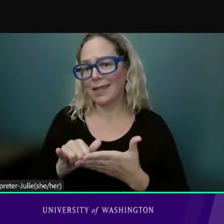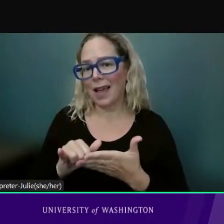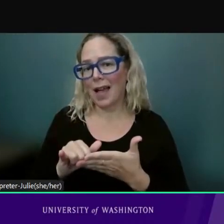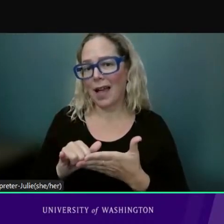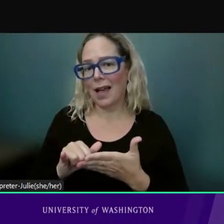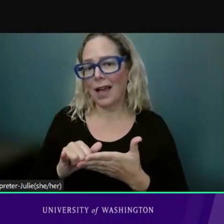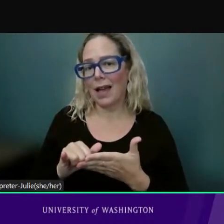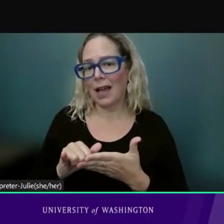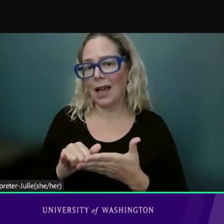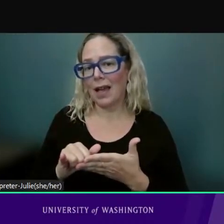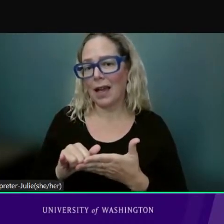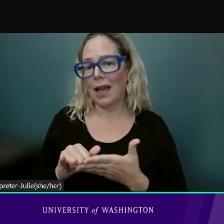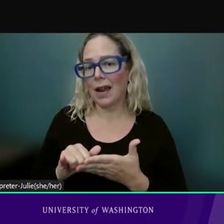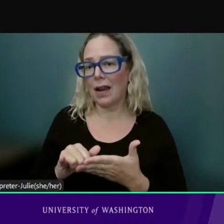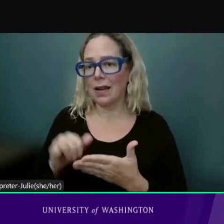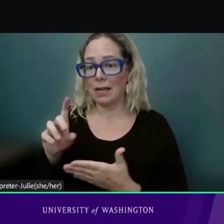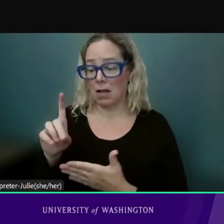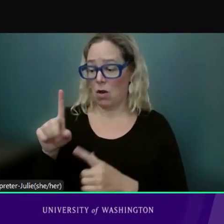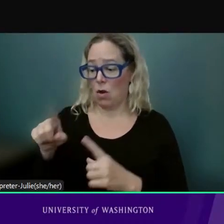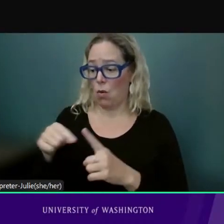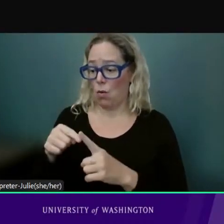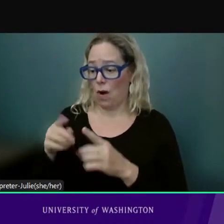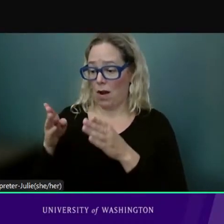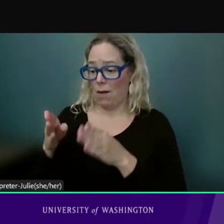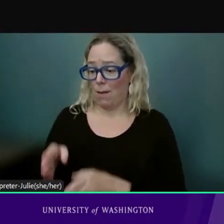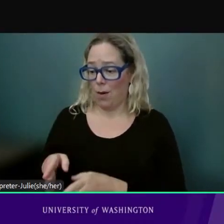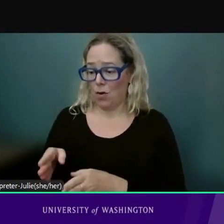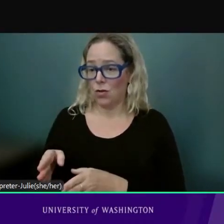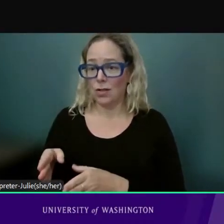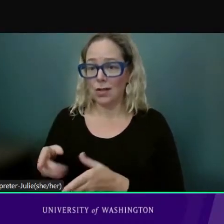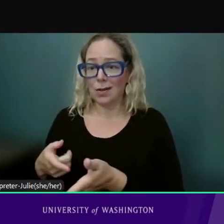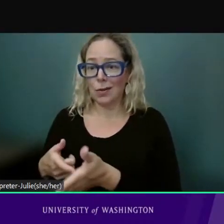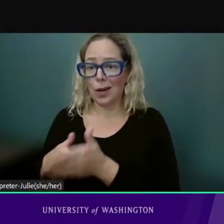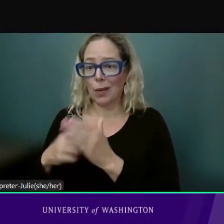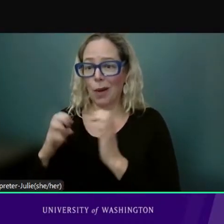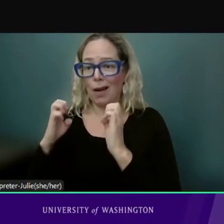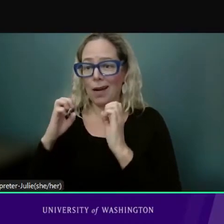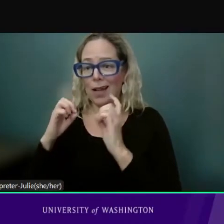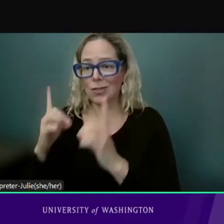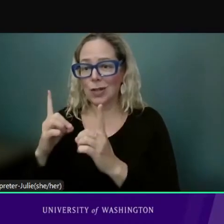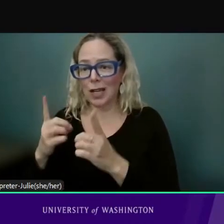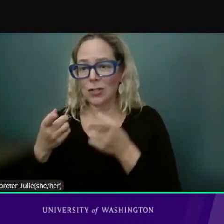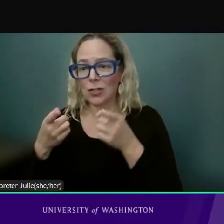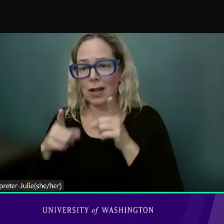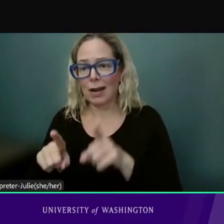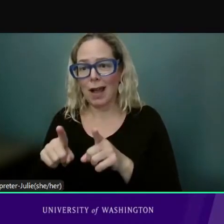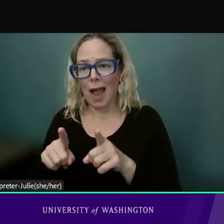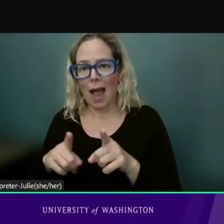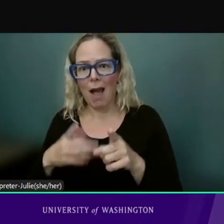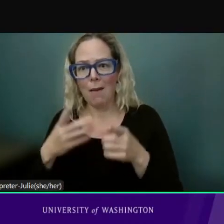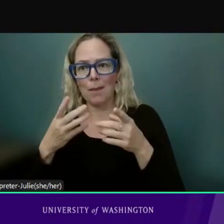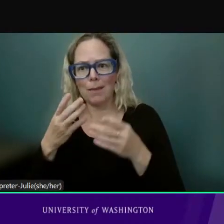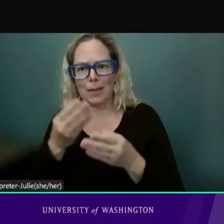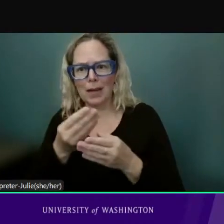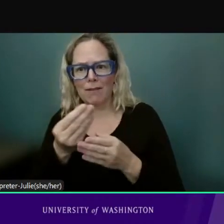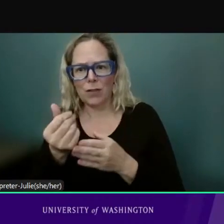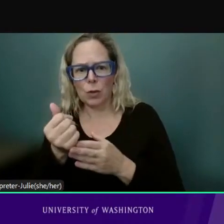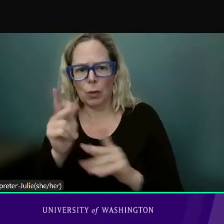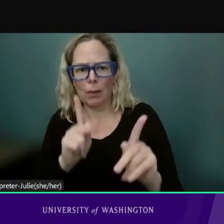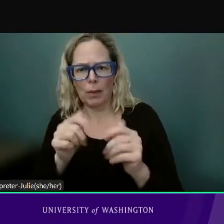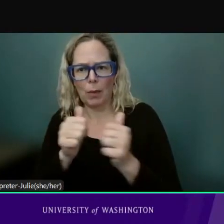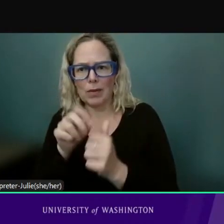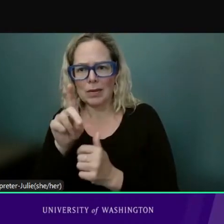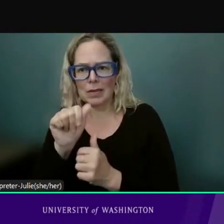as minimum educational requirement increased, and the disability prevalence was lower generally among settings